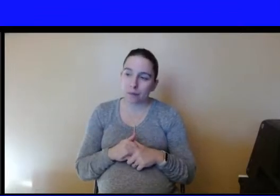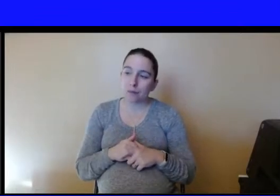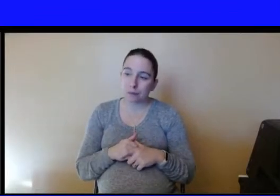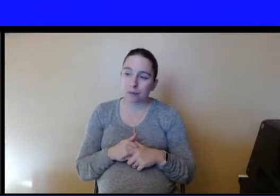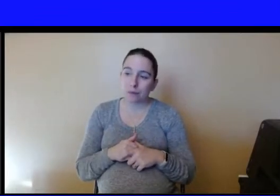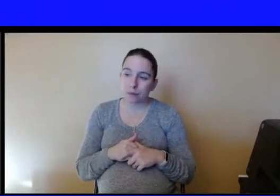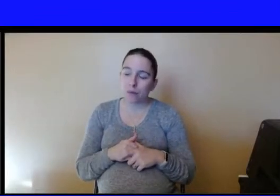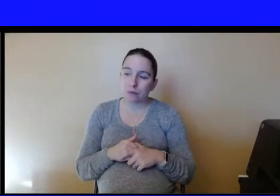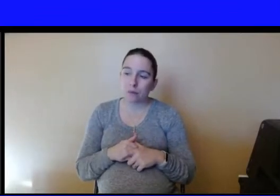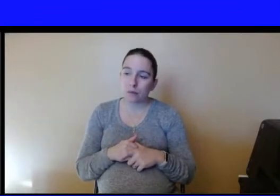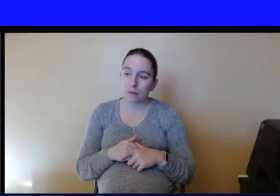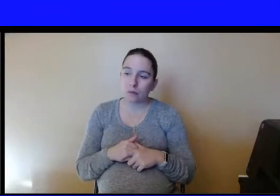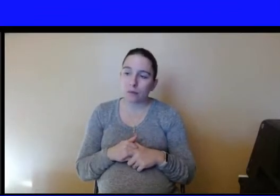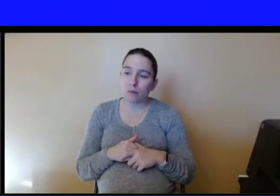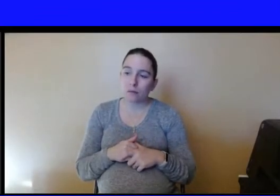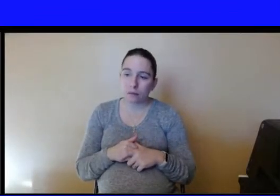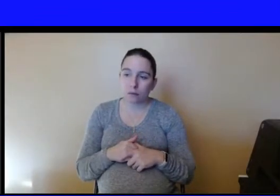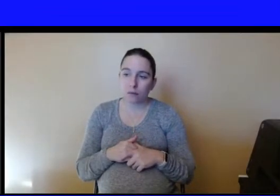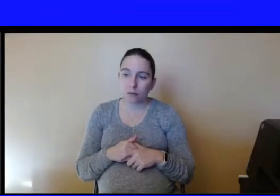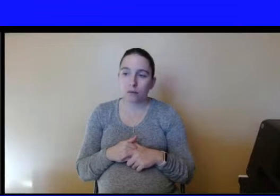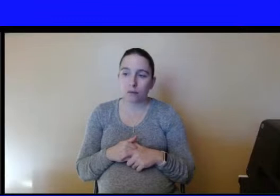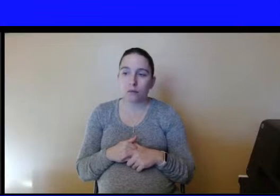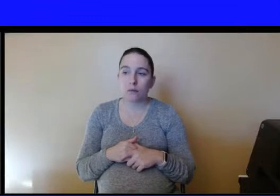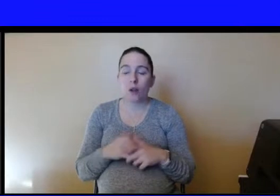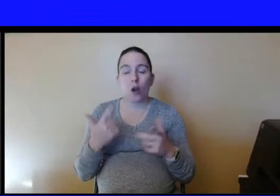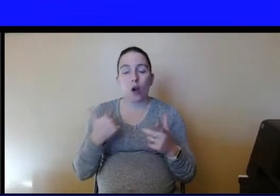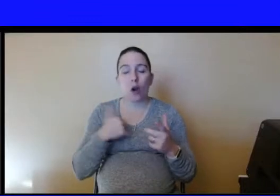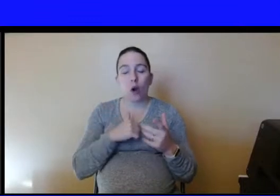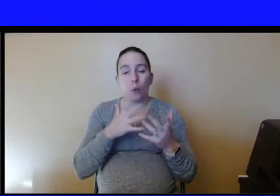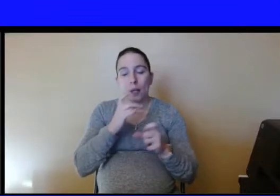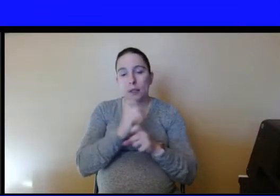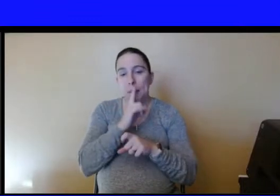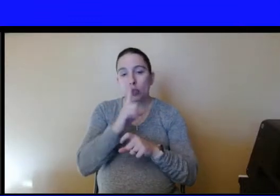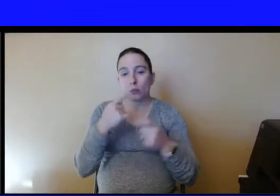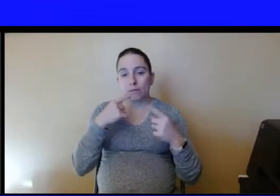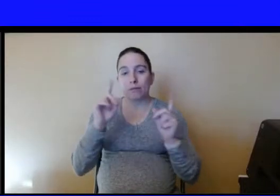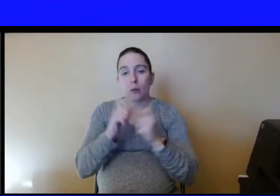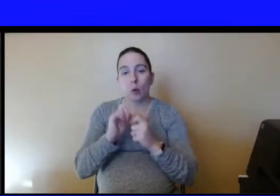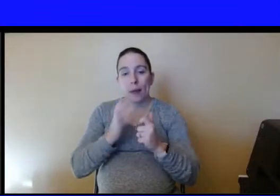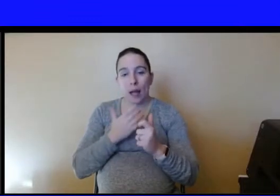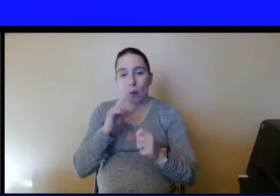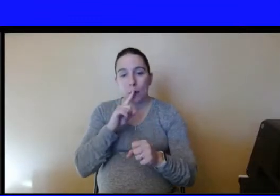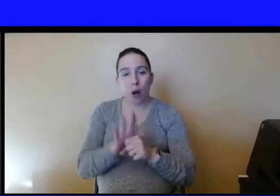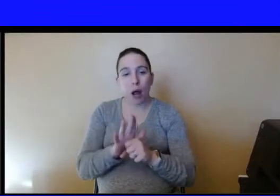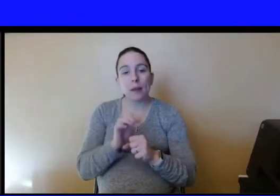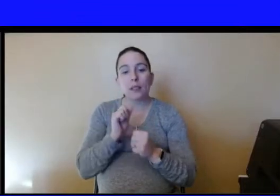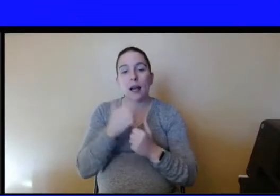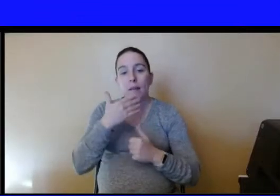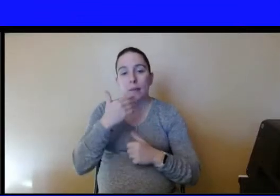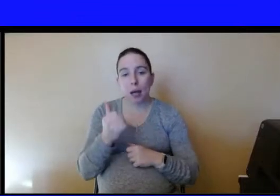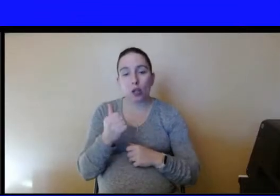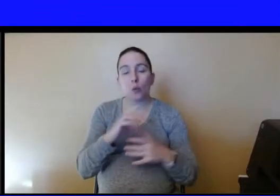of the perspectives that the patient might have, not BH separately and physical health separately.